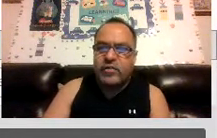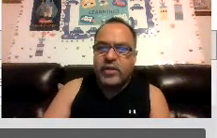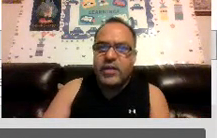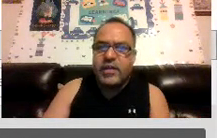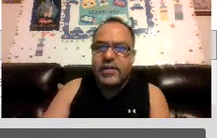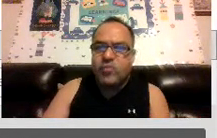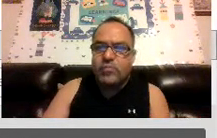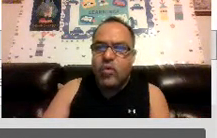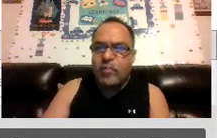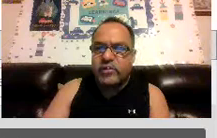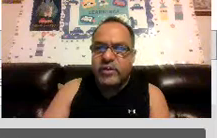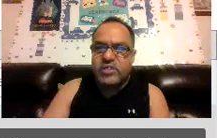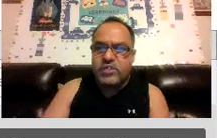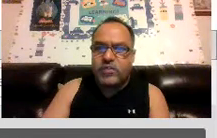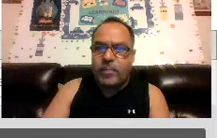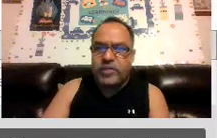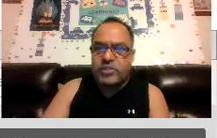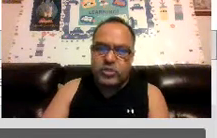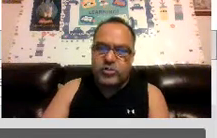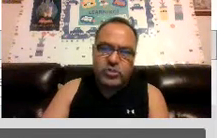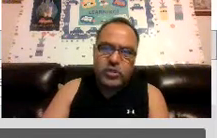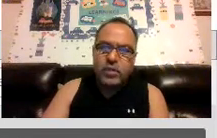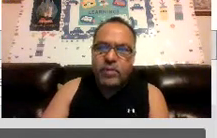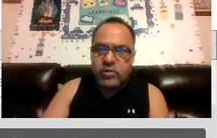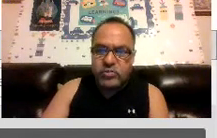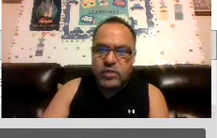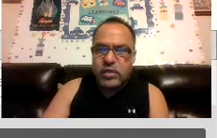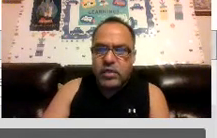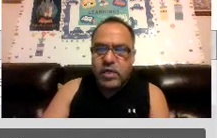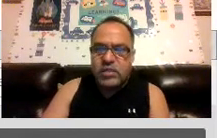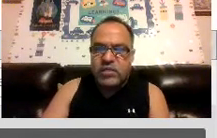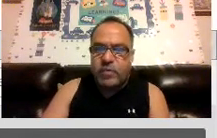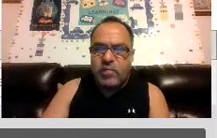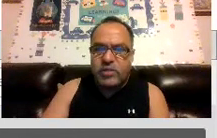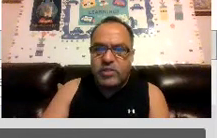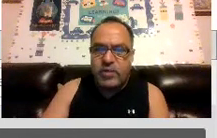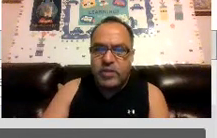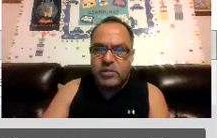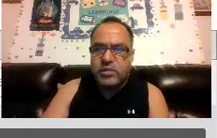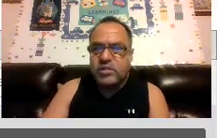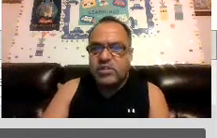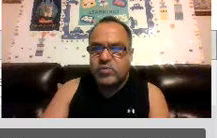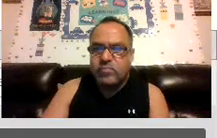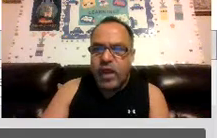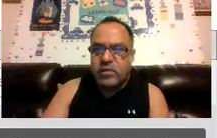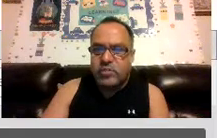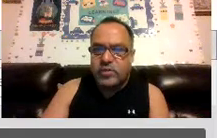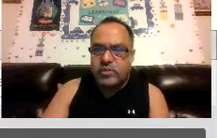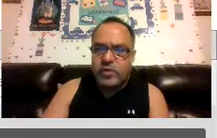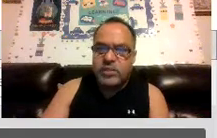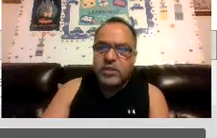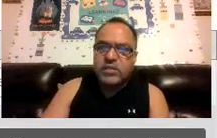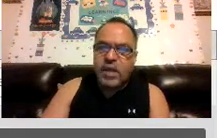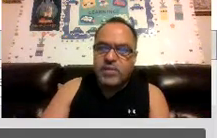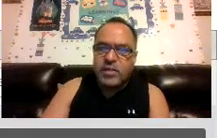Tala agreed. Let's read more about the legend of the Apache tears, Paco said. It doesn't explain much on this page. The twins went back to the